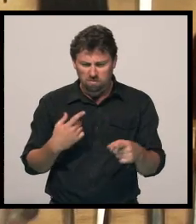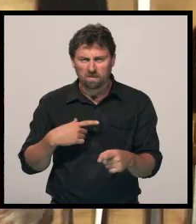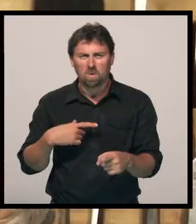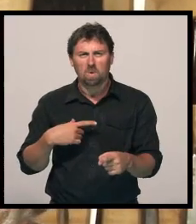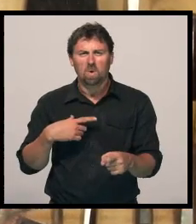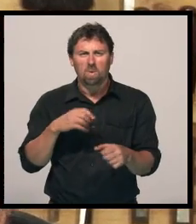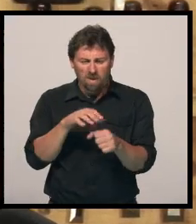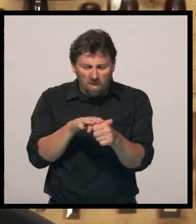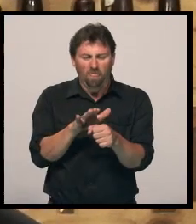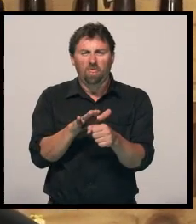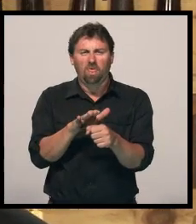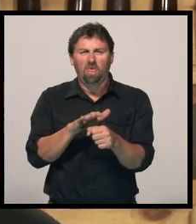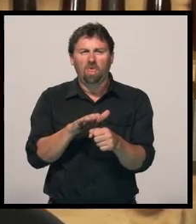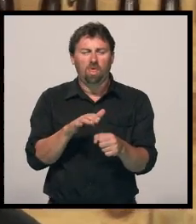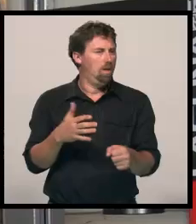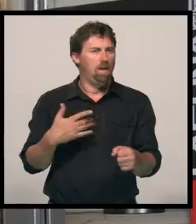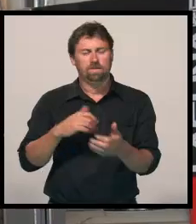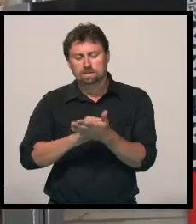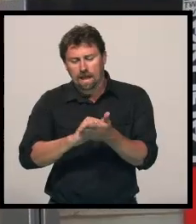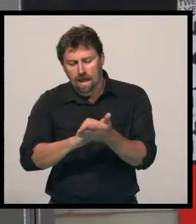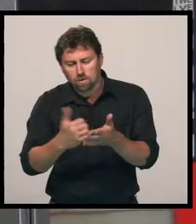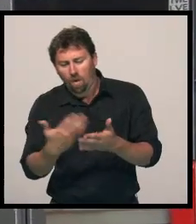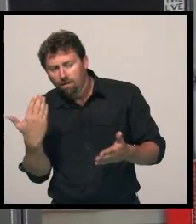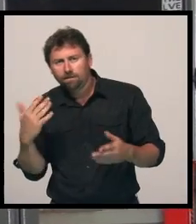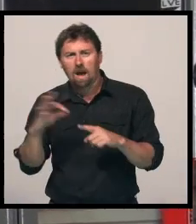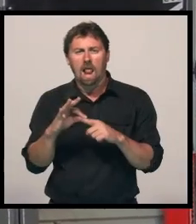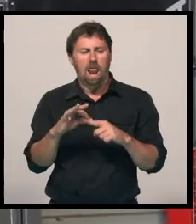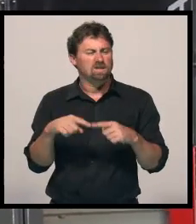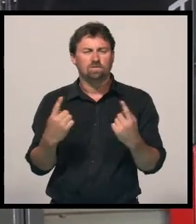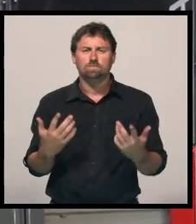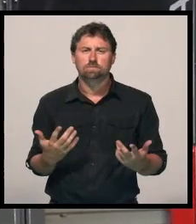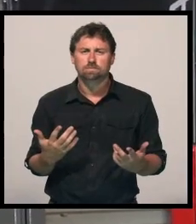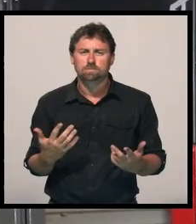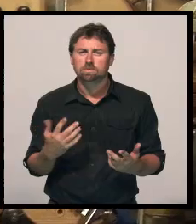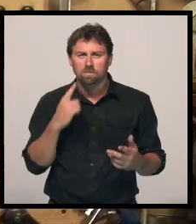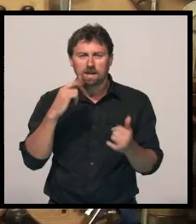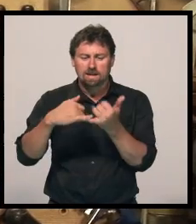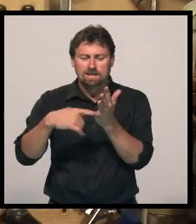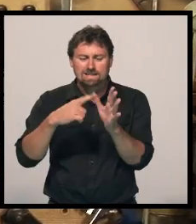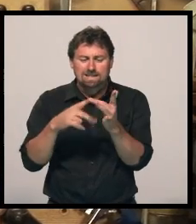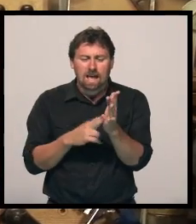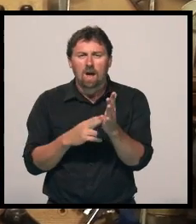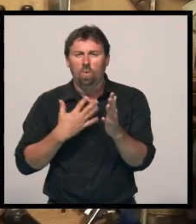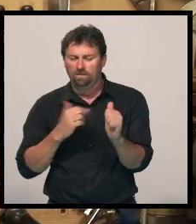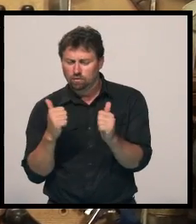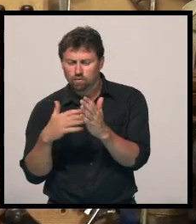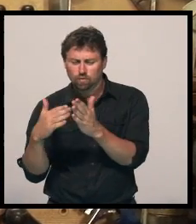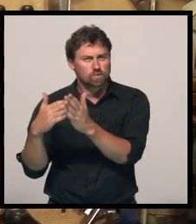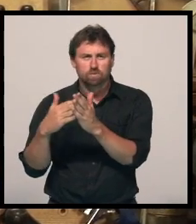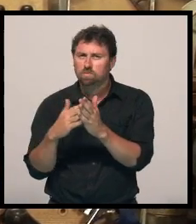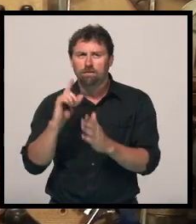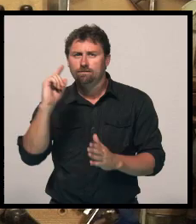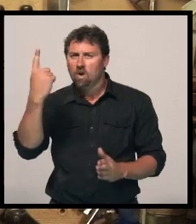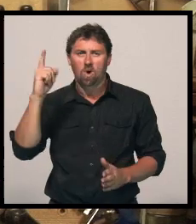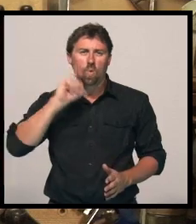and you have to sand that back and you lose a lot of colour. So it's a good idea when you're staining or finishing, always give the timber a good